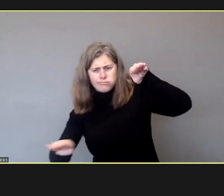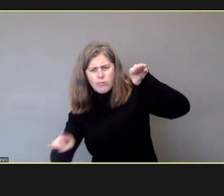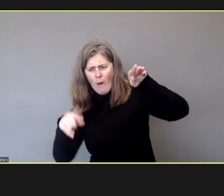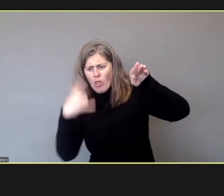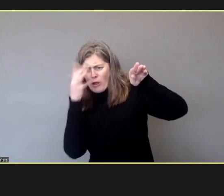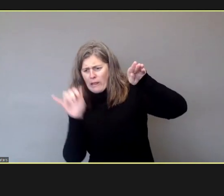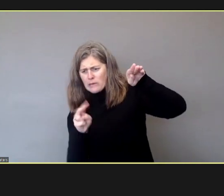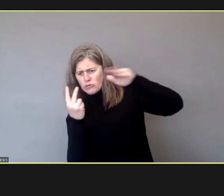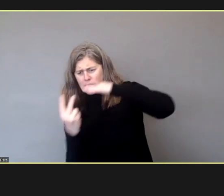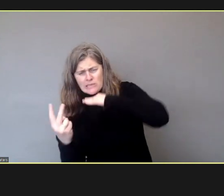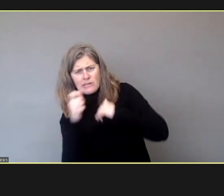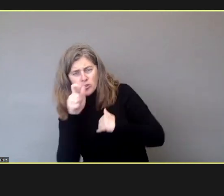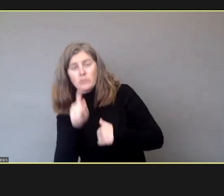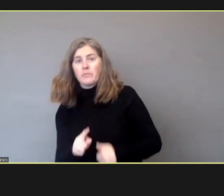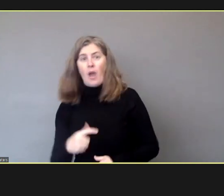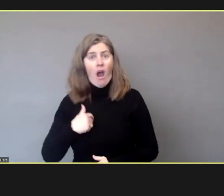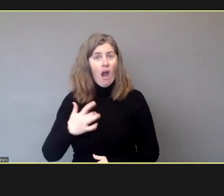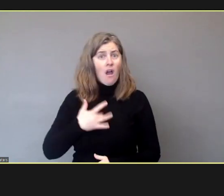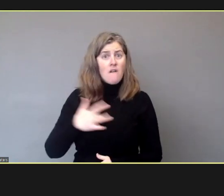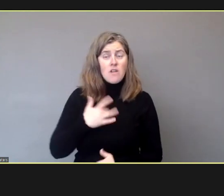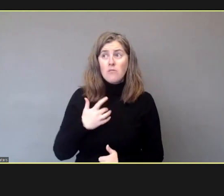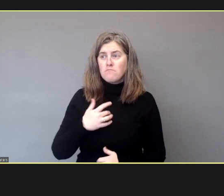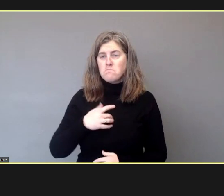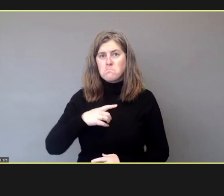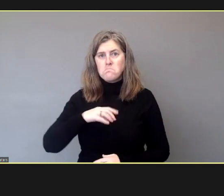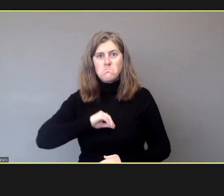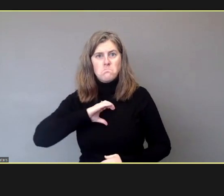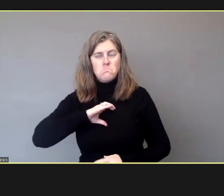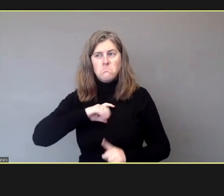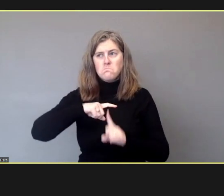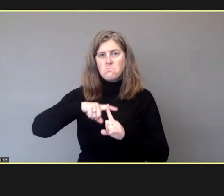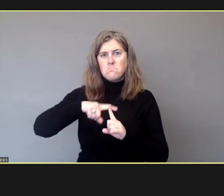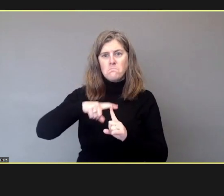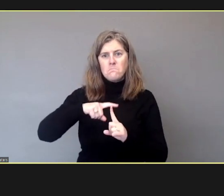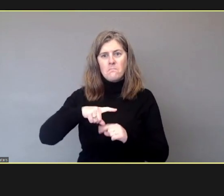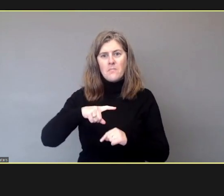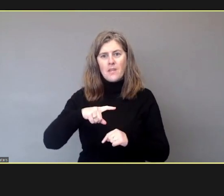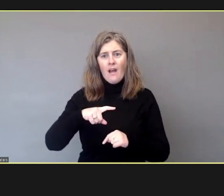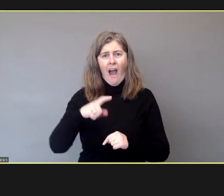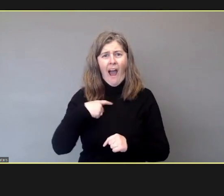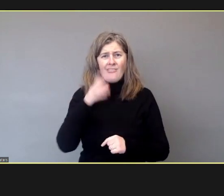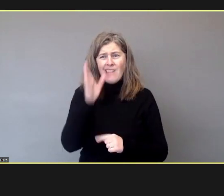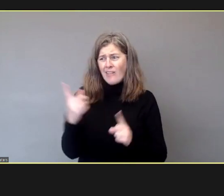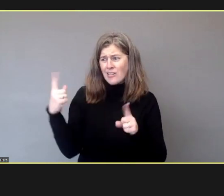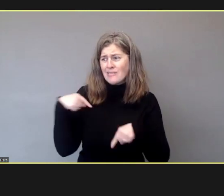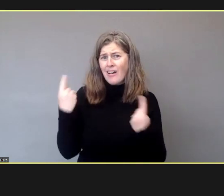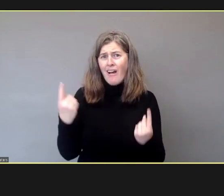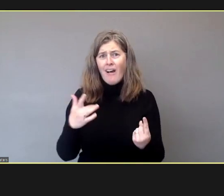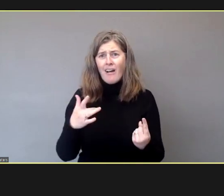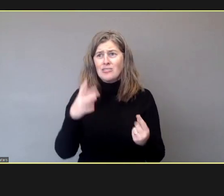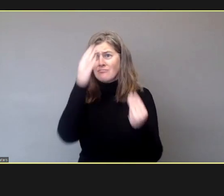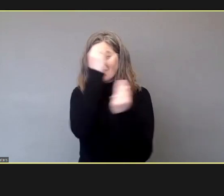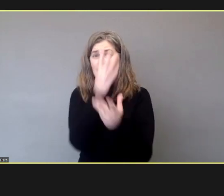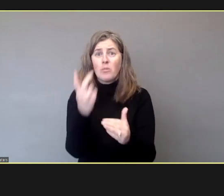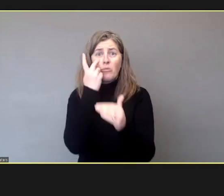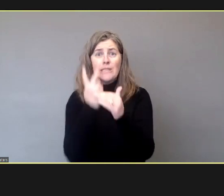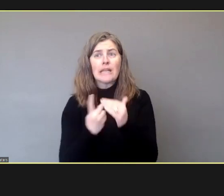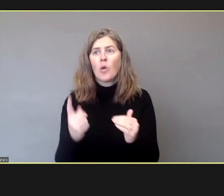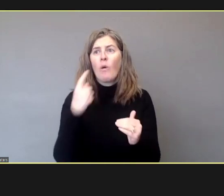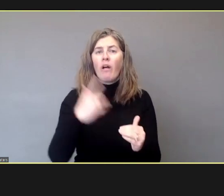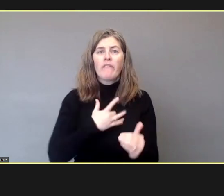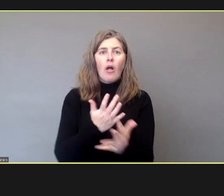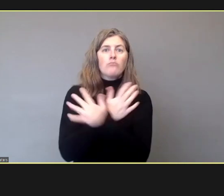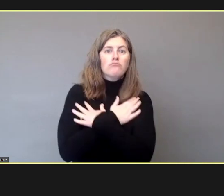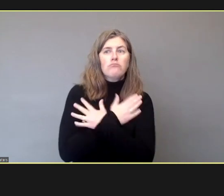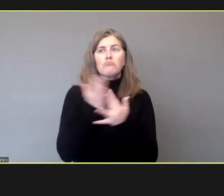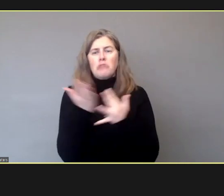Yes, well, I'm very encouraged. I don't think you've ever heard me talking about getting a spring break on these press conferences after 2 years. And so